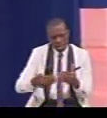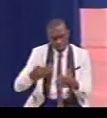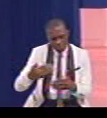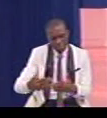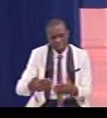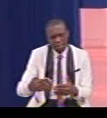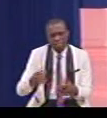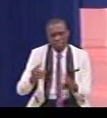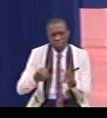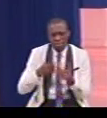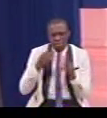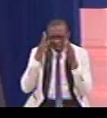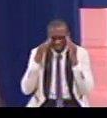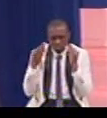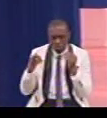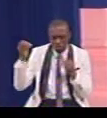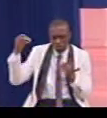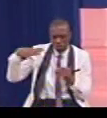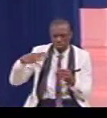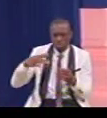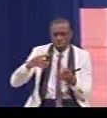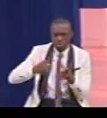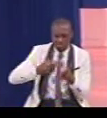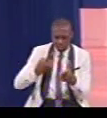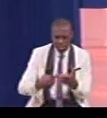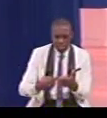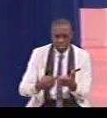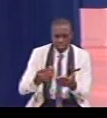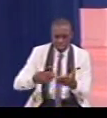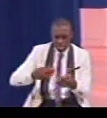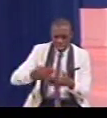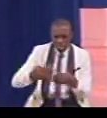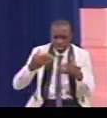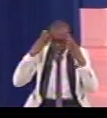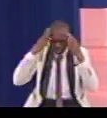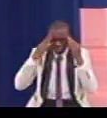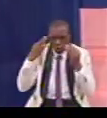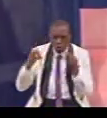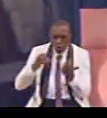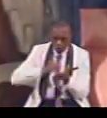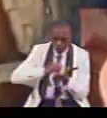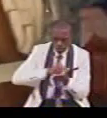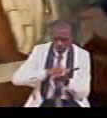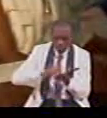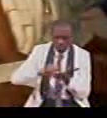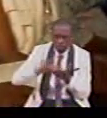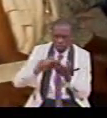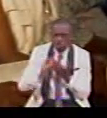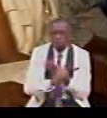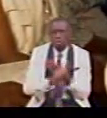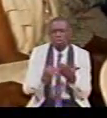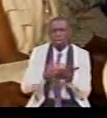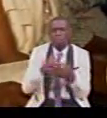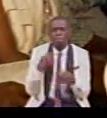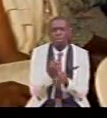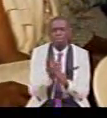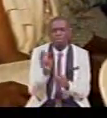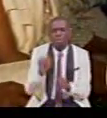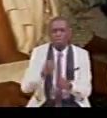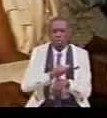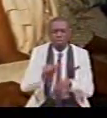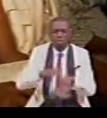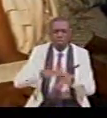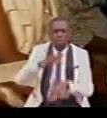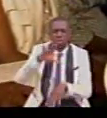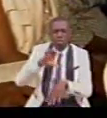experience of sanctification that makes you part of the Glorious Church it will happen it says that she might